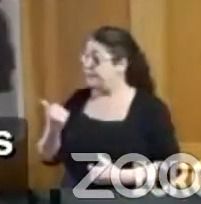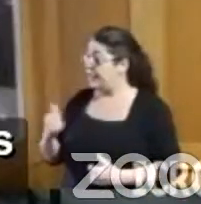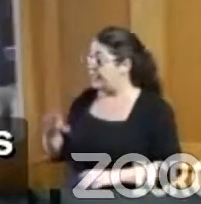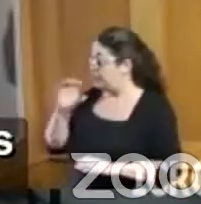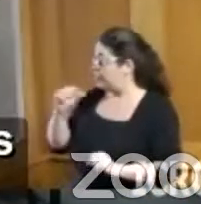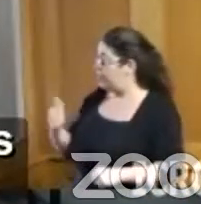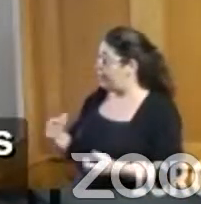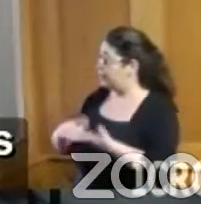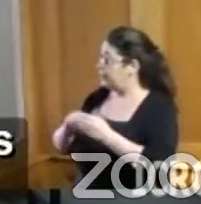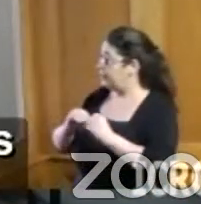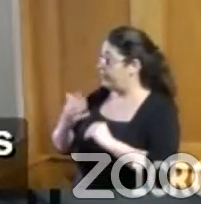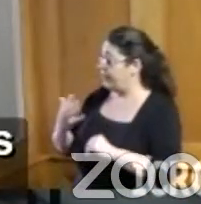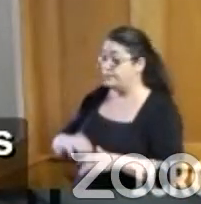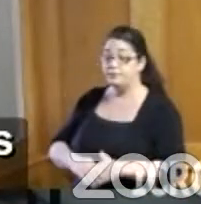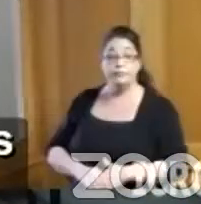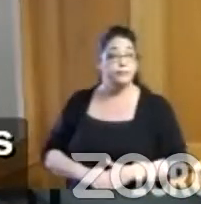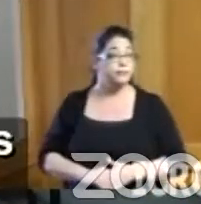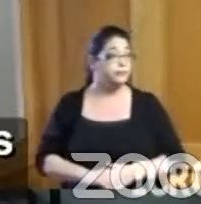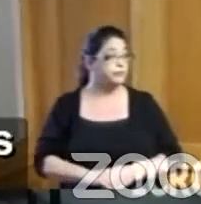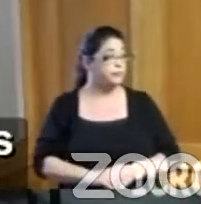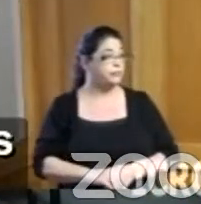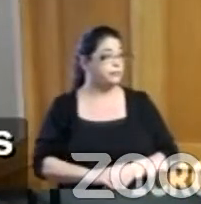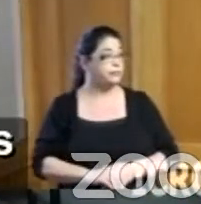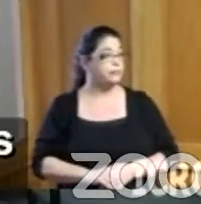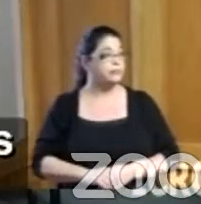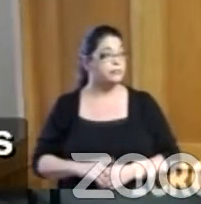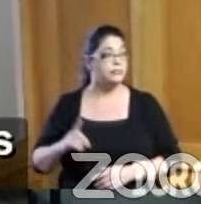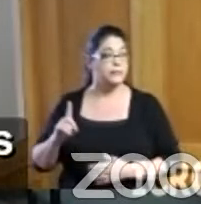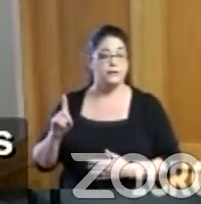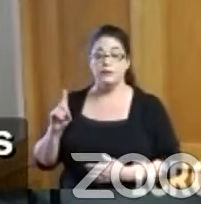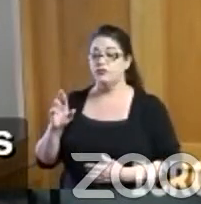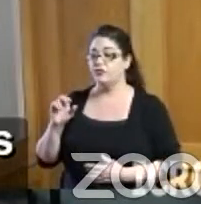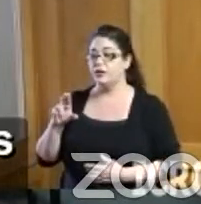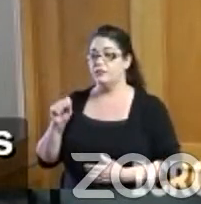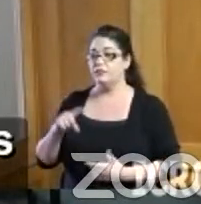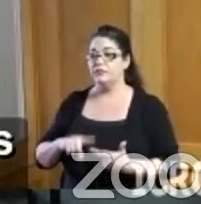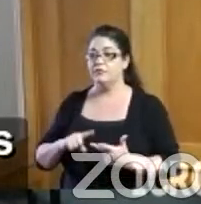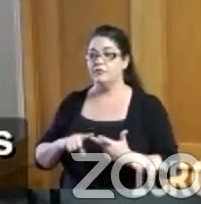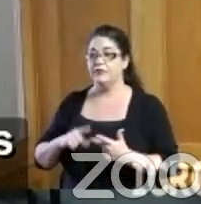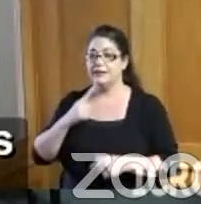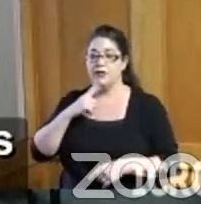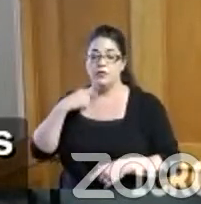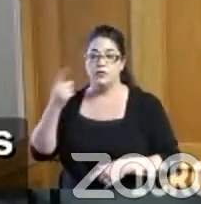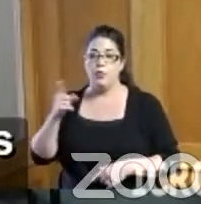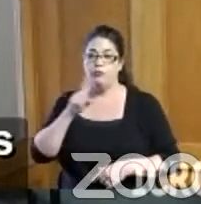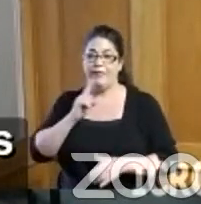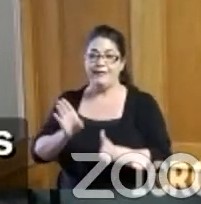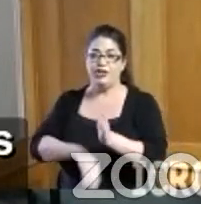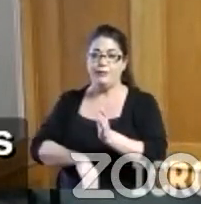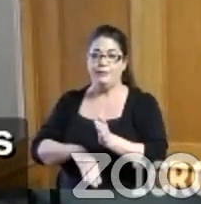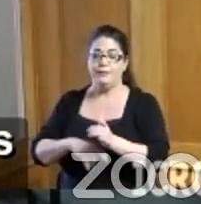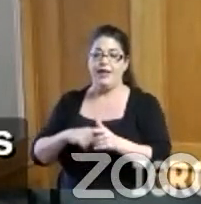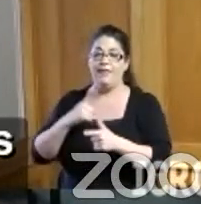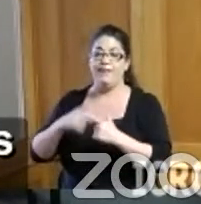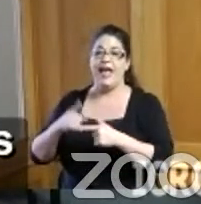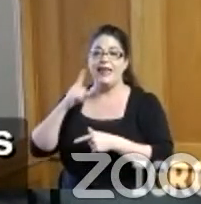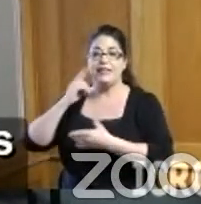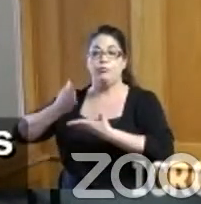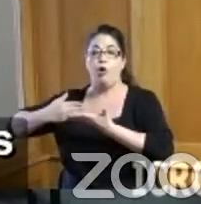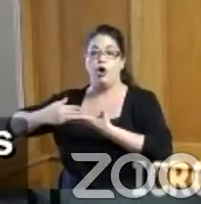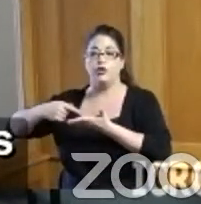on item 5? I was just going to say that I just told the administrator, boy, this is really cheap, but this is only a